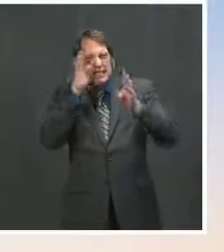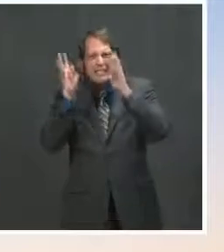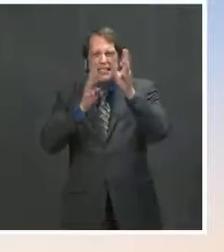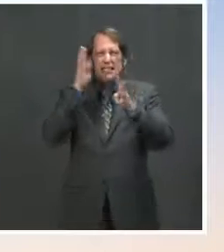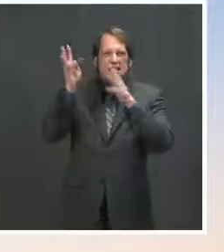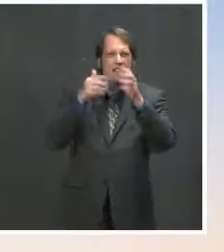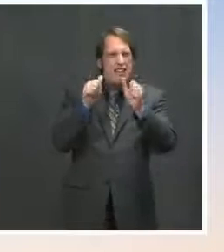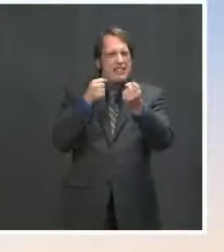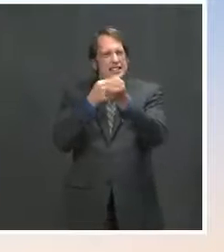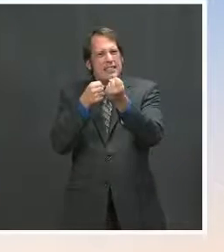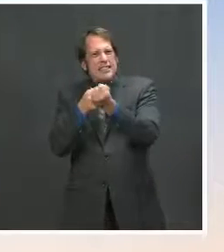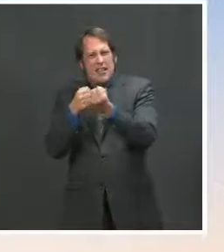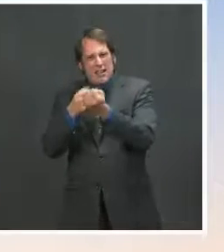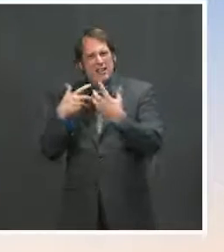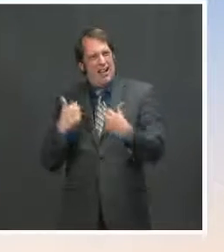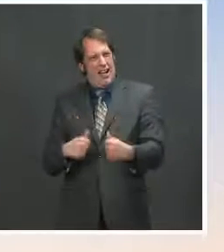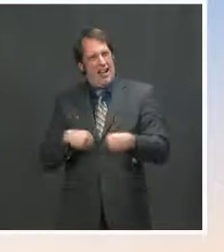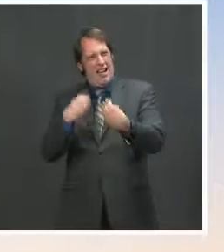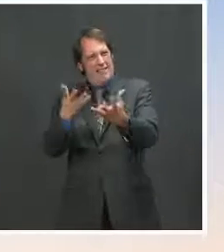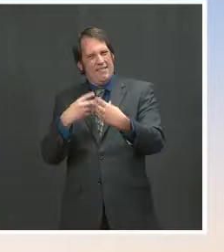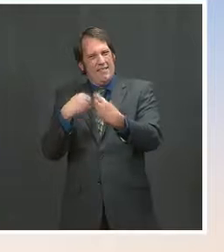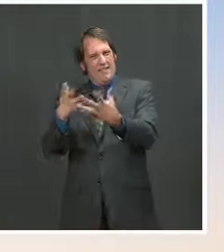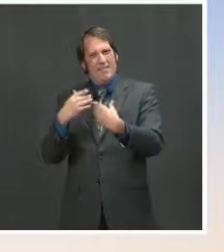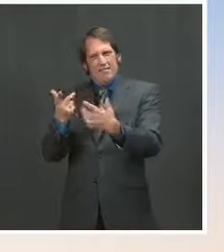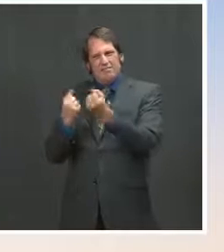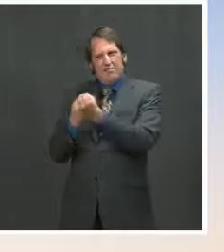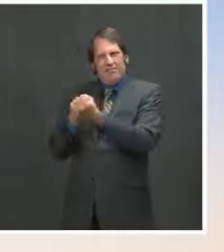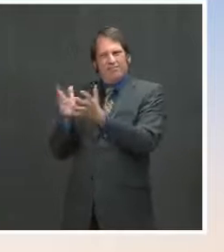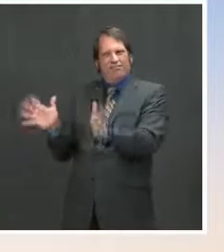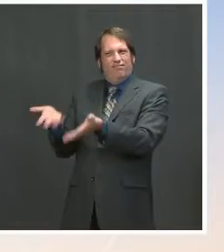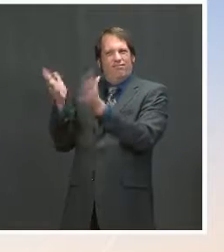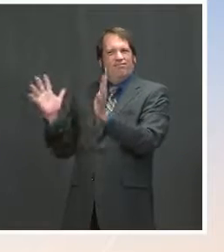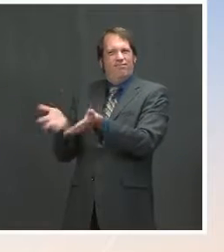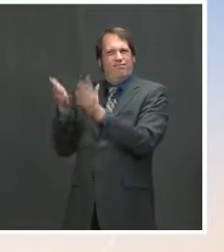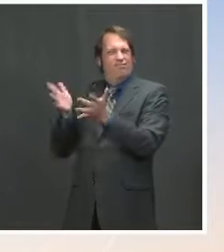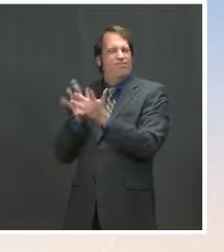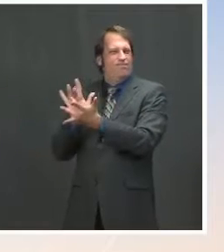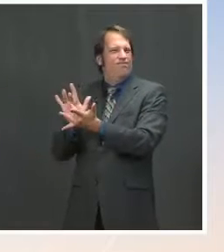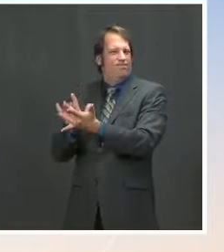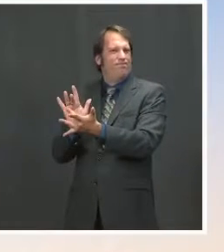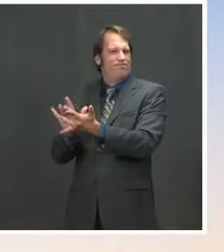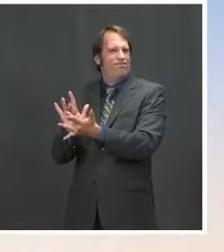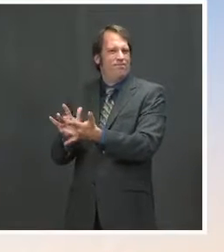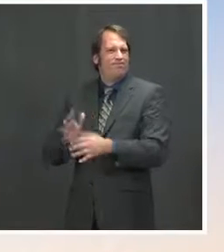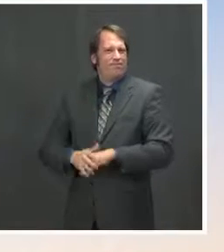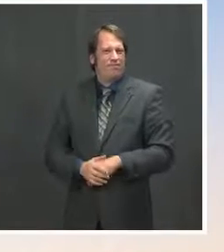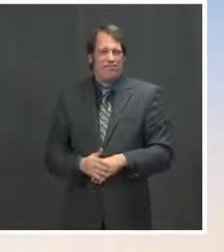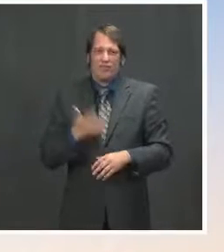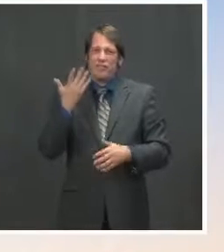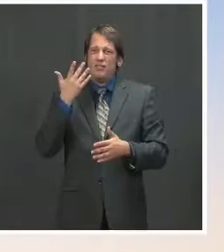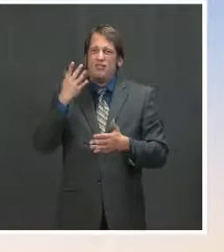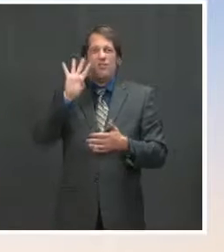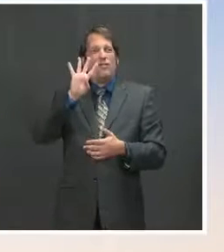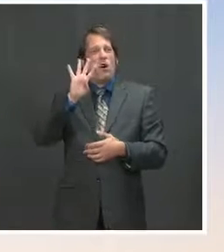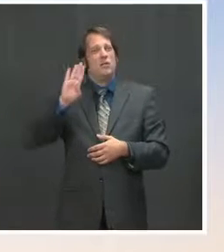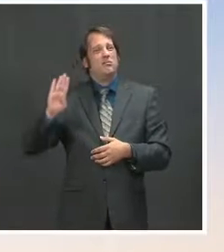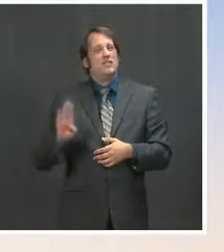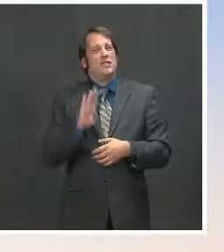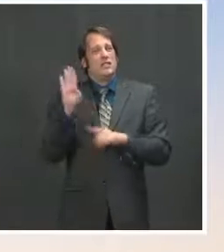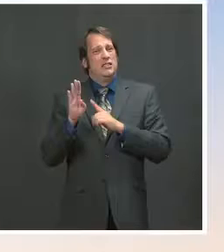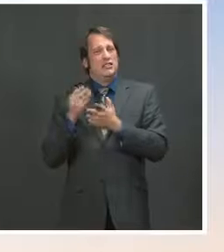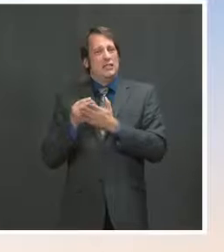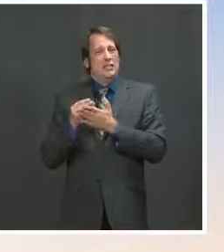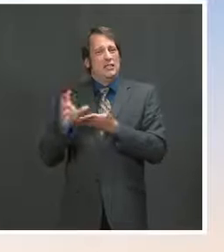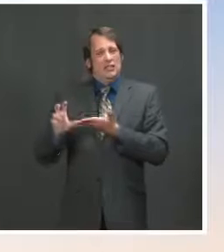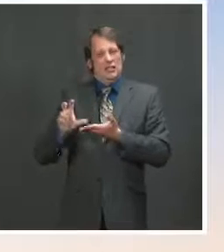COVID. That includes a number of components, whether it's $4 billion committed to COVAX or